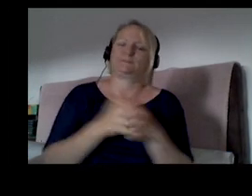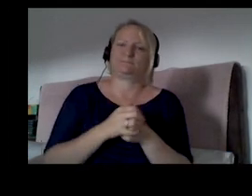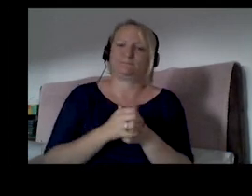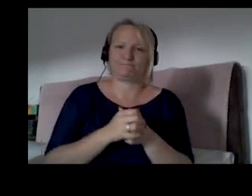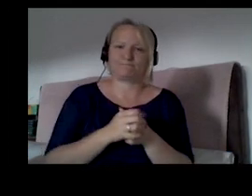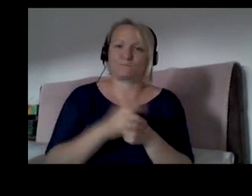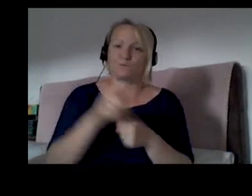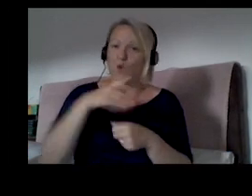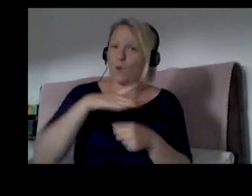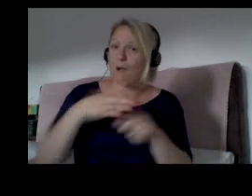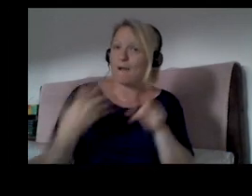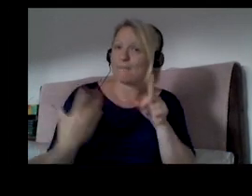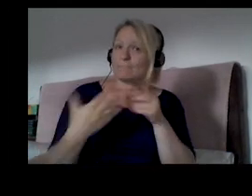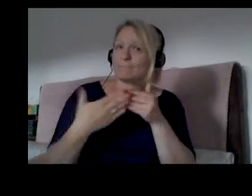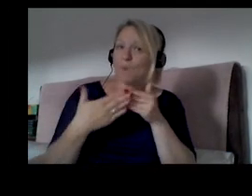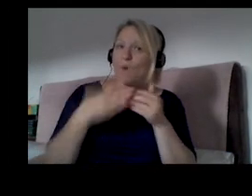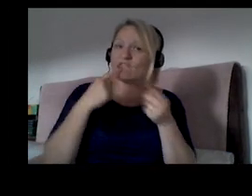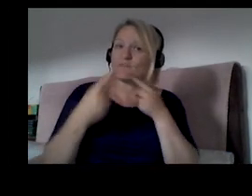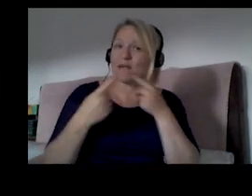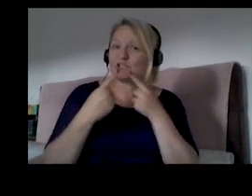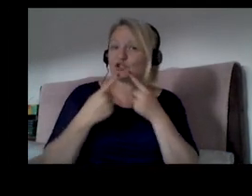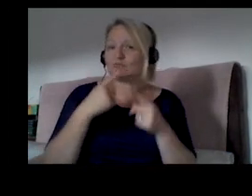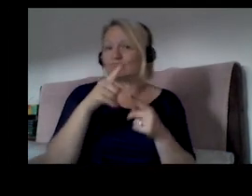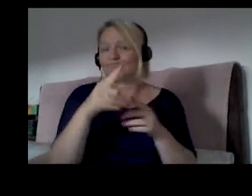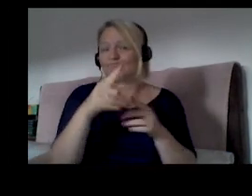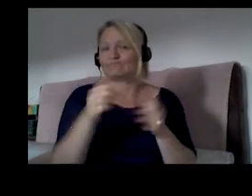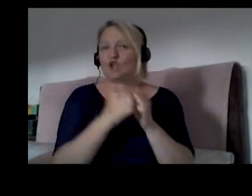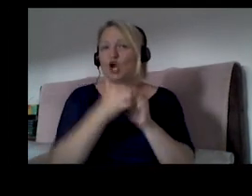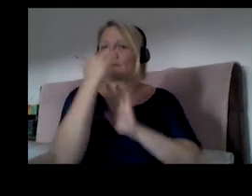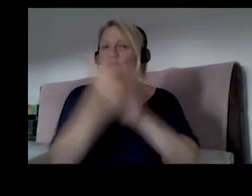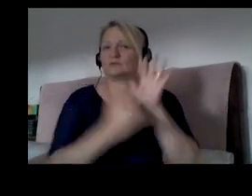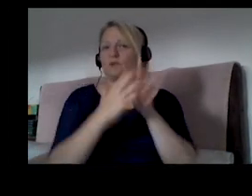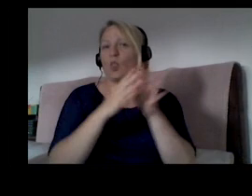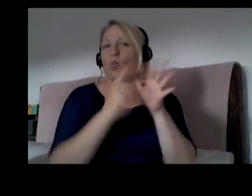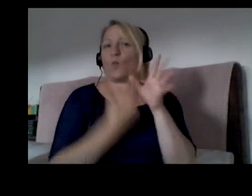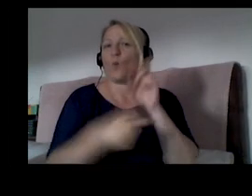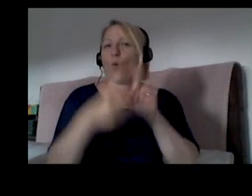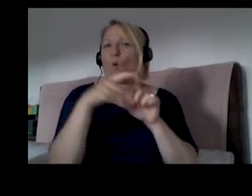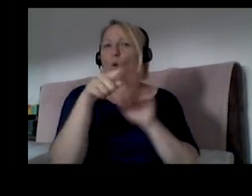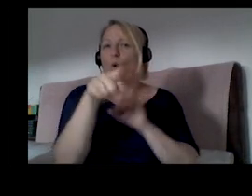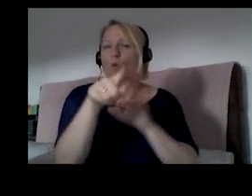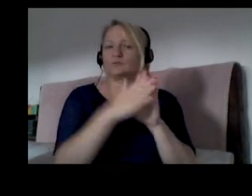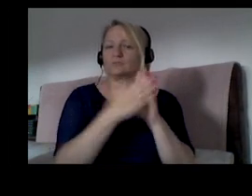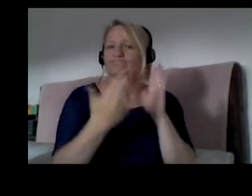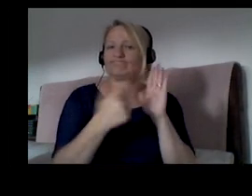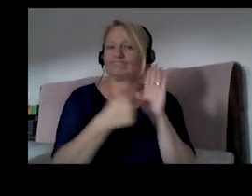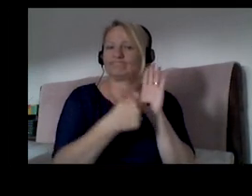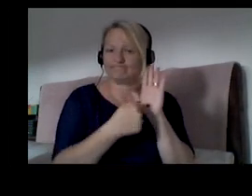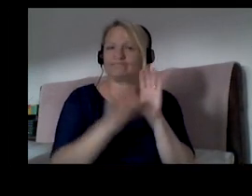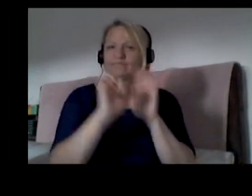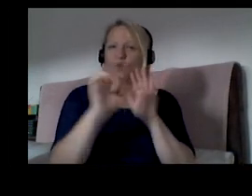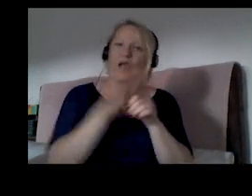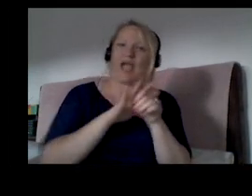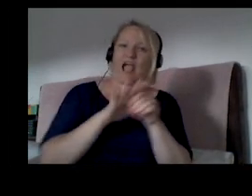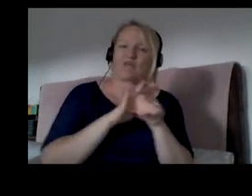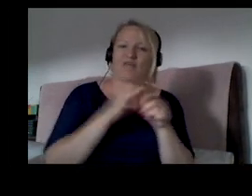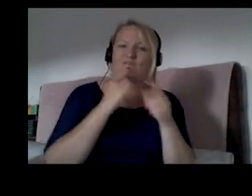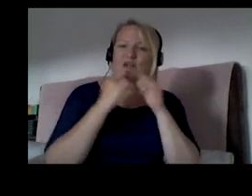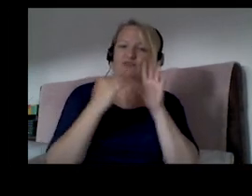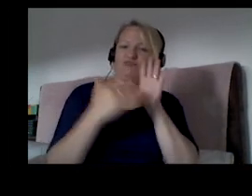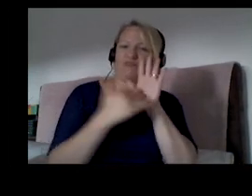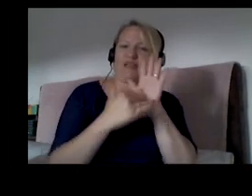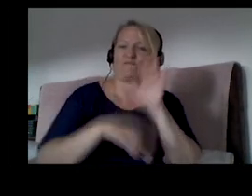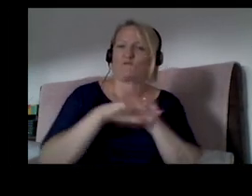management. To find out more about the construction and operational impacts of the project, please have a look at the